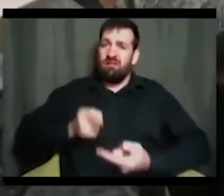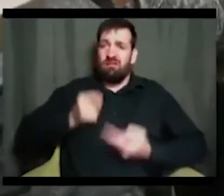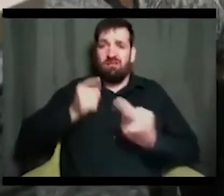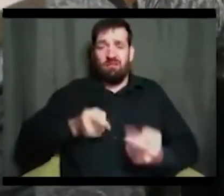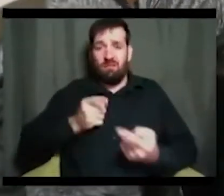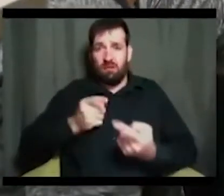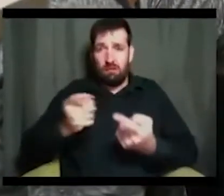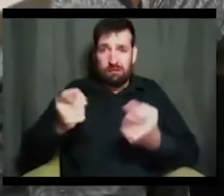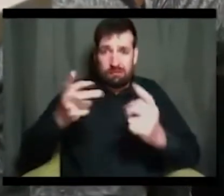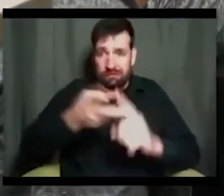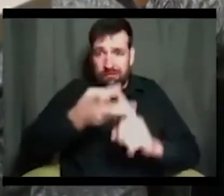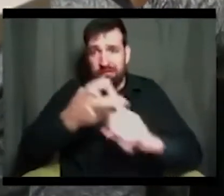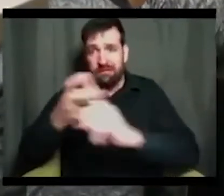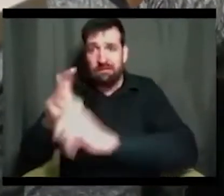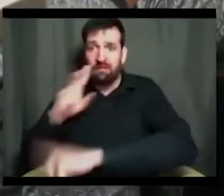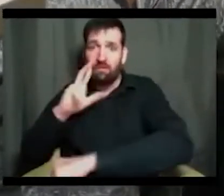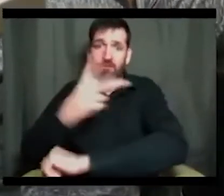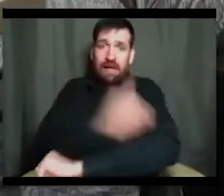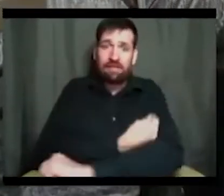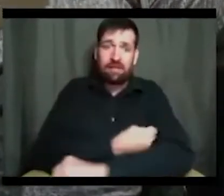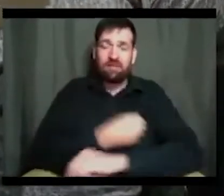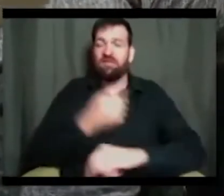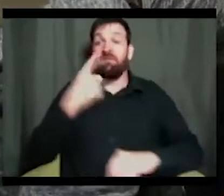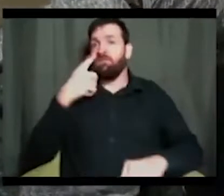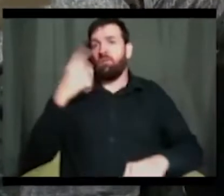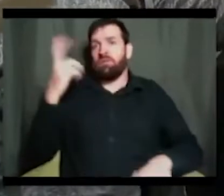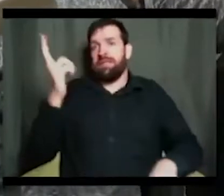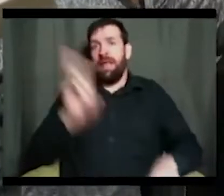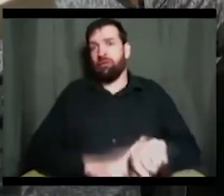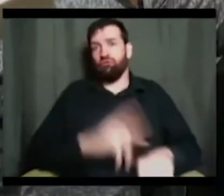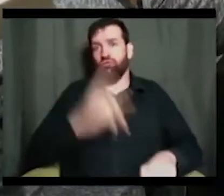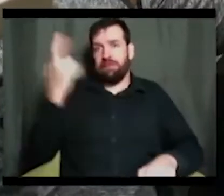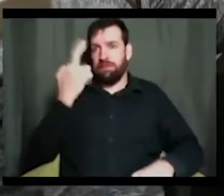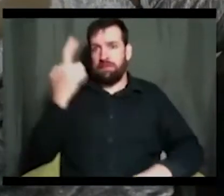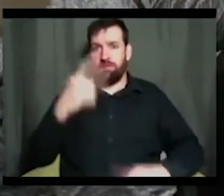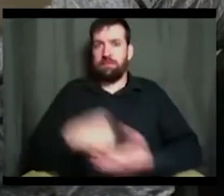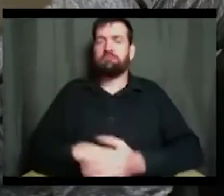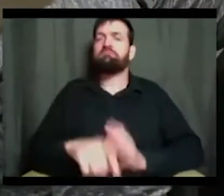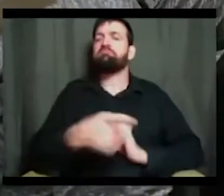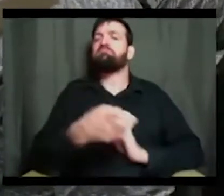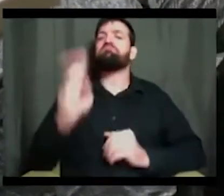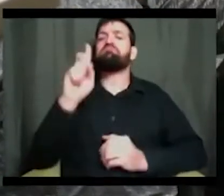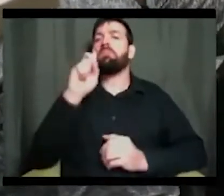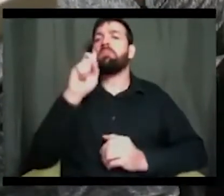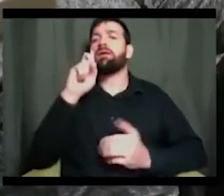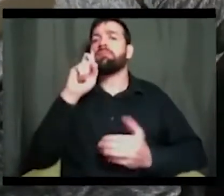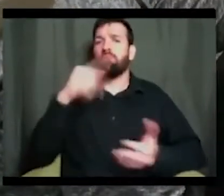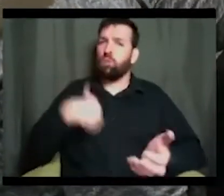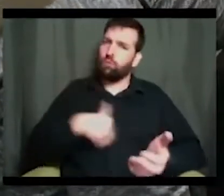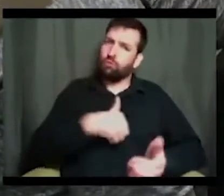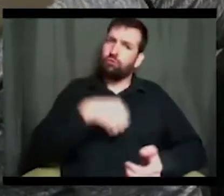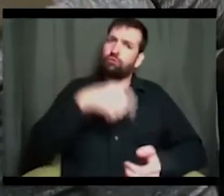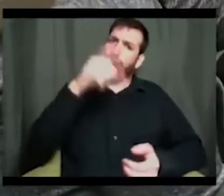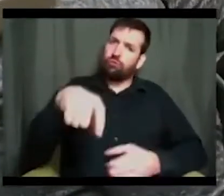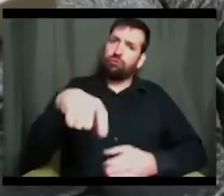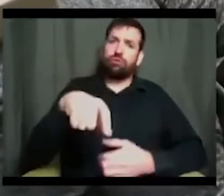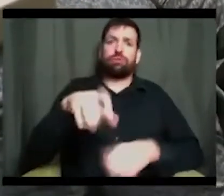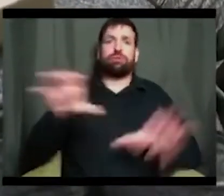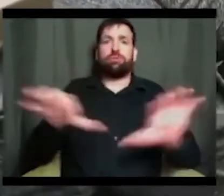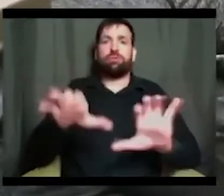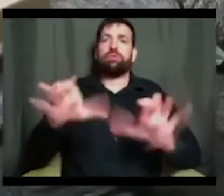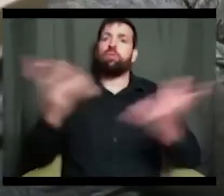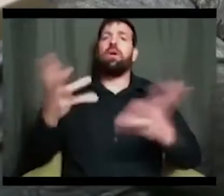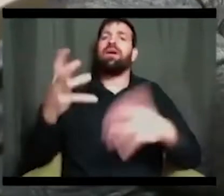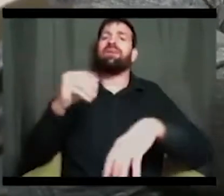vaccinated just for natural reasons, as we see. So just what are your thoughts? What should we do? What advice do you have? Yeah, I